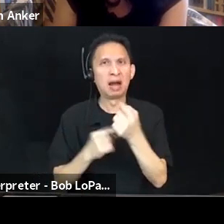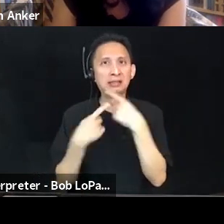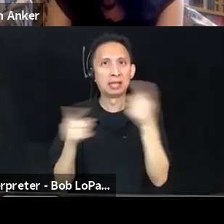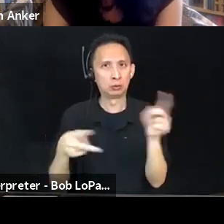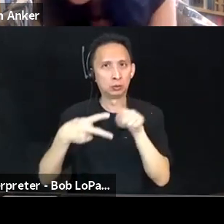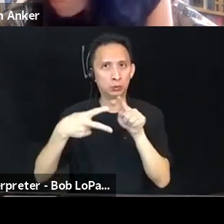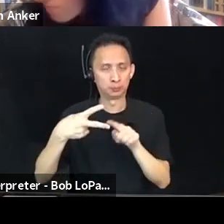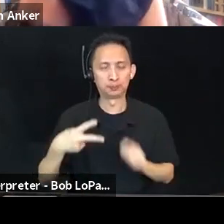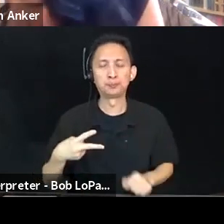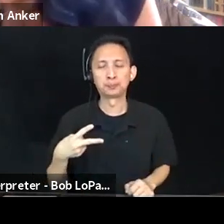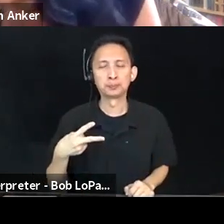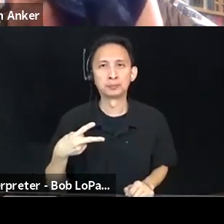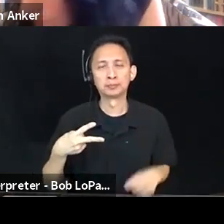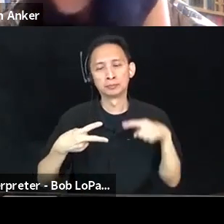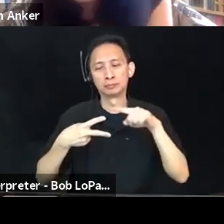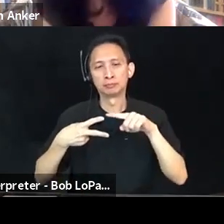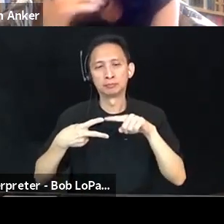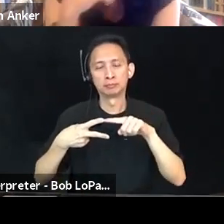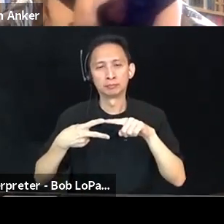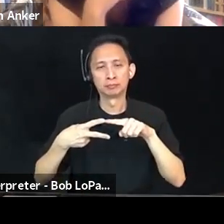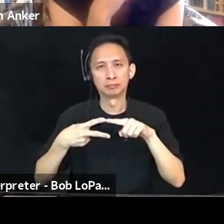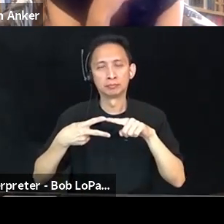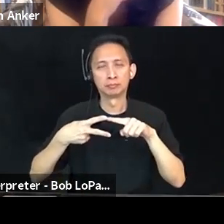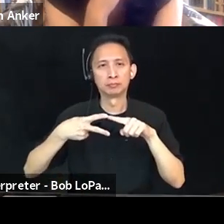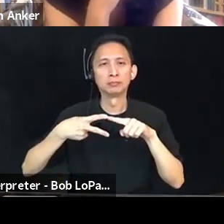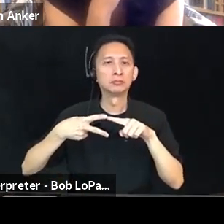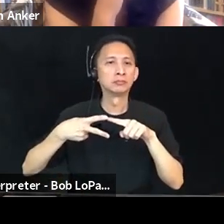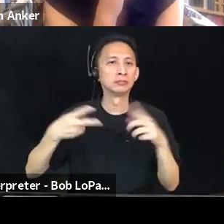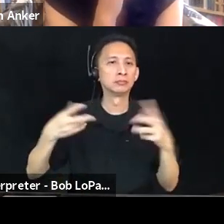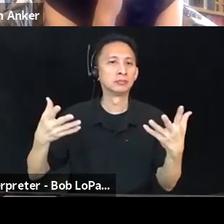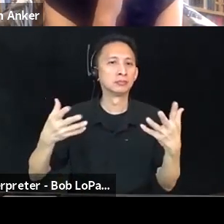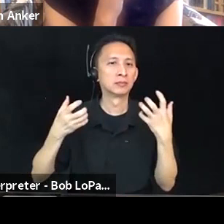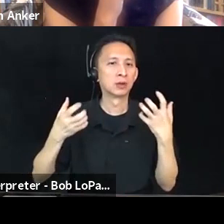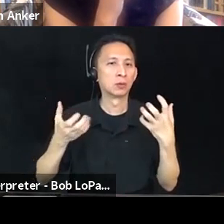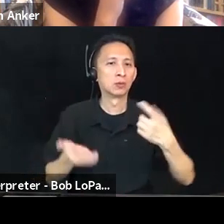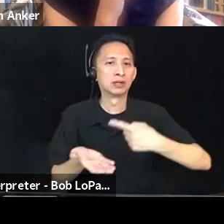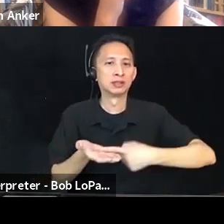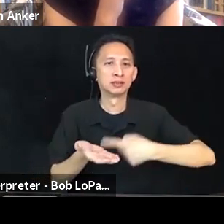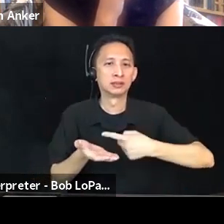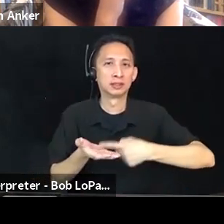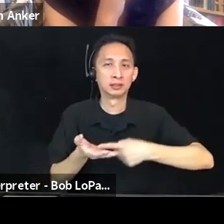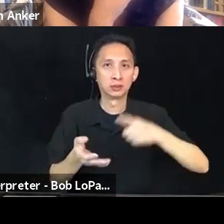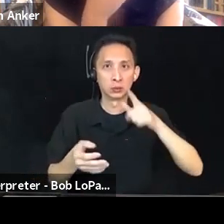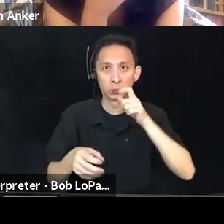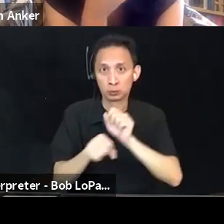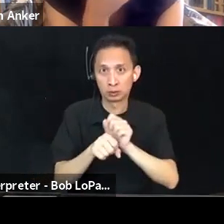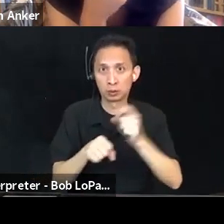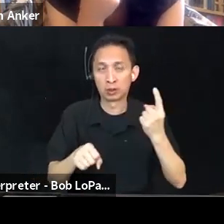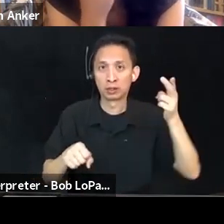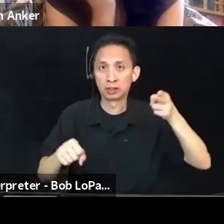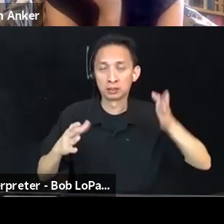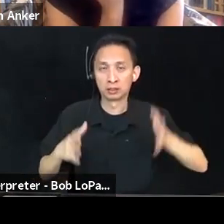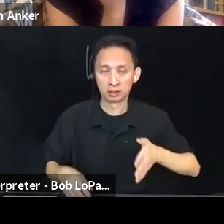And here I would like to refer to the work of a French historian called